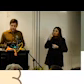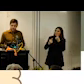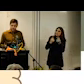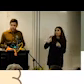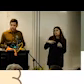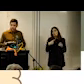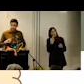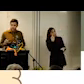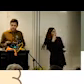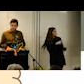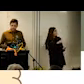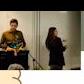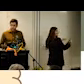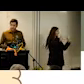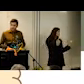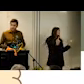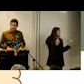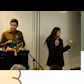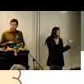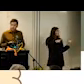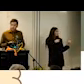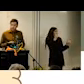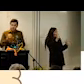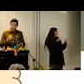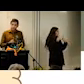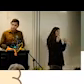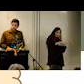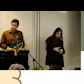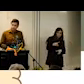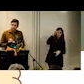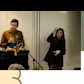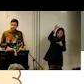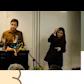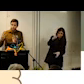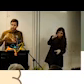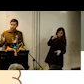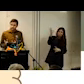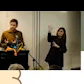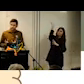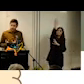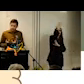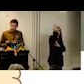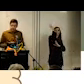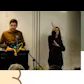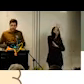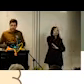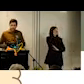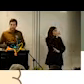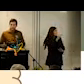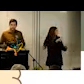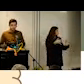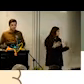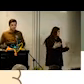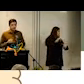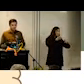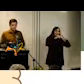explain or identify a tree based on some features like a trunk that goes into the ground and a big bushy green thing at the top.